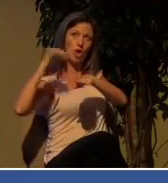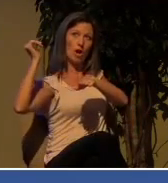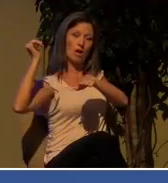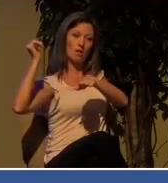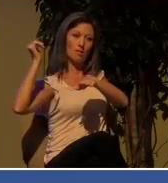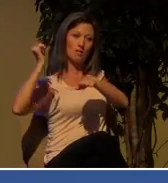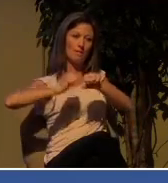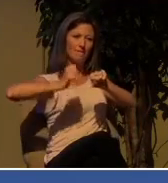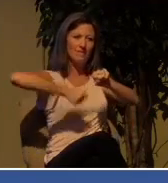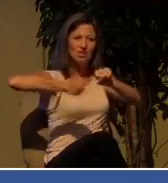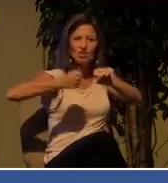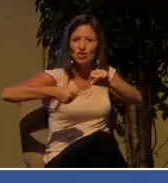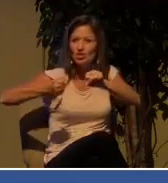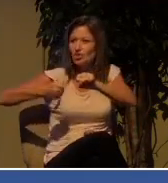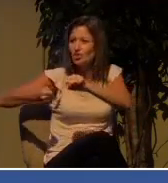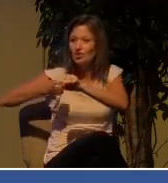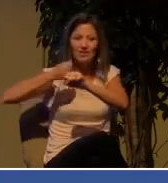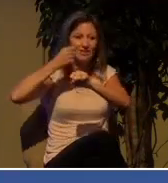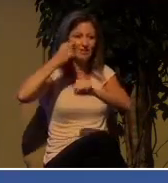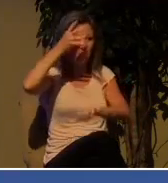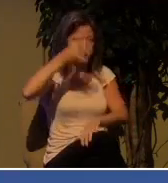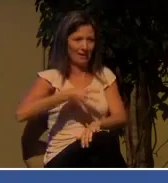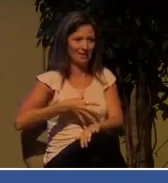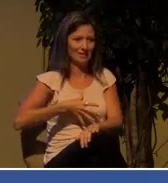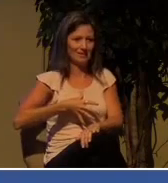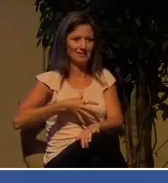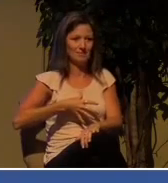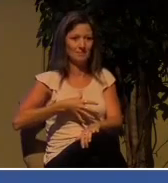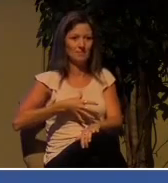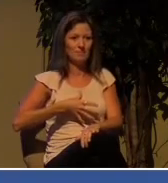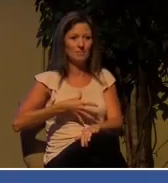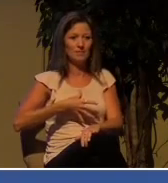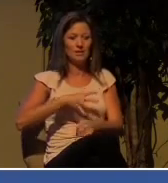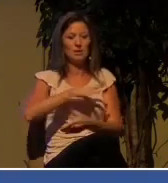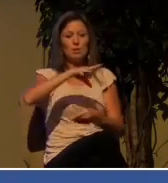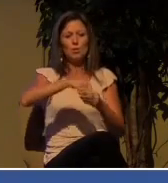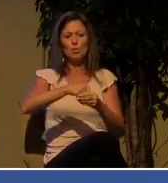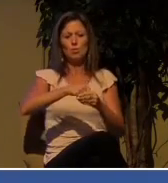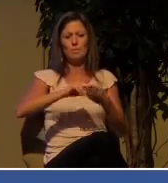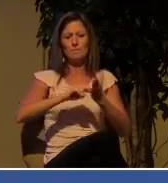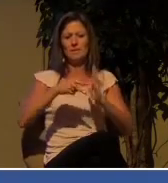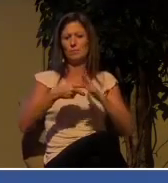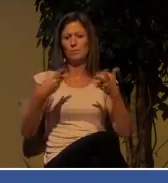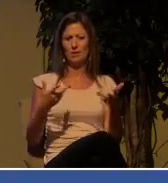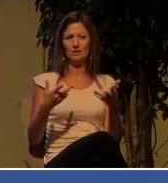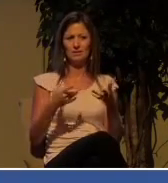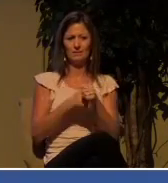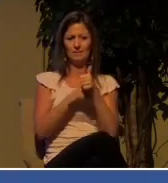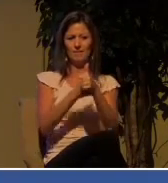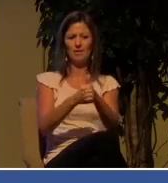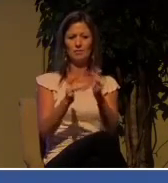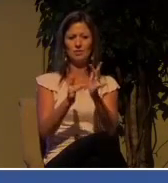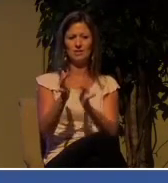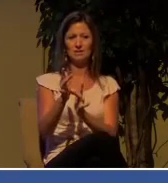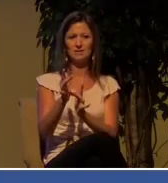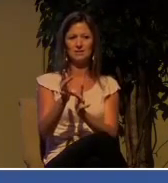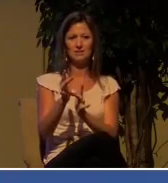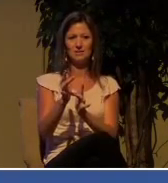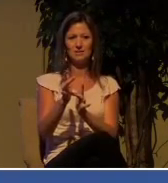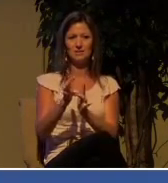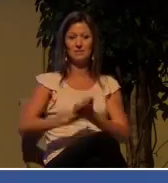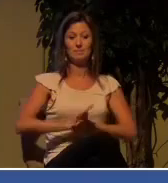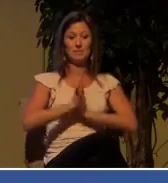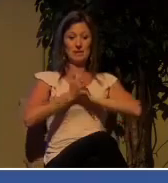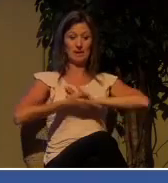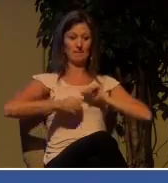for men. Because you see, part of what it means to follow Jesus is to be a fisher